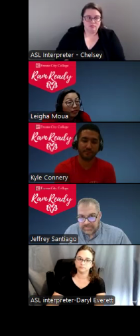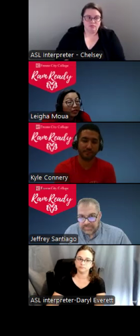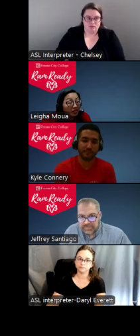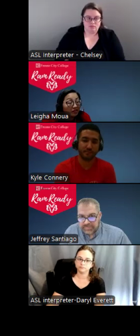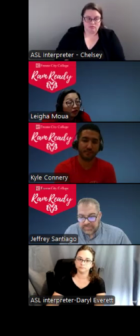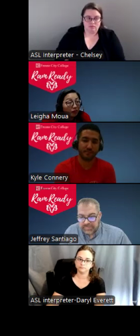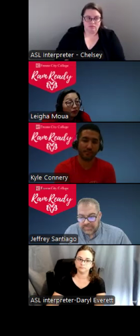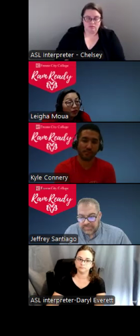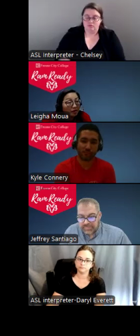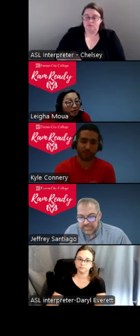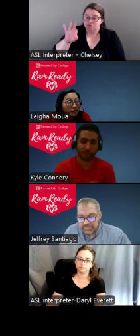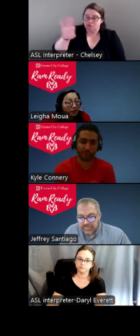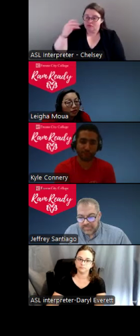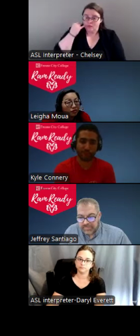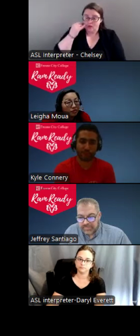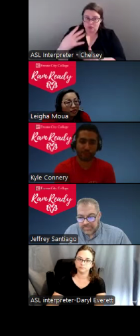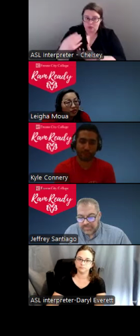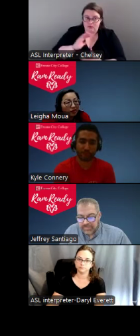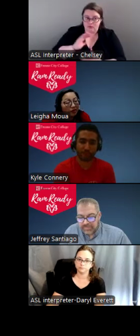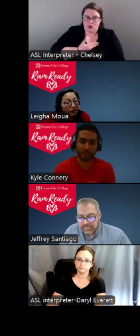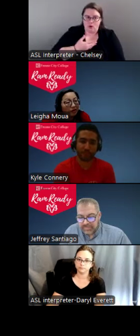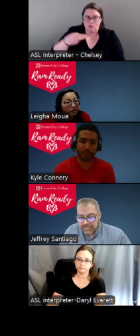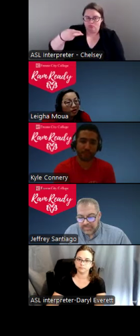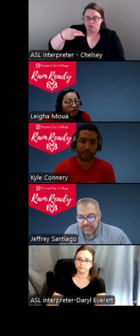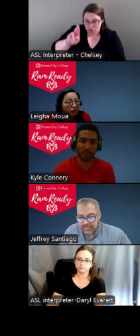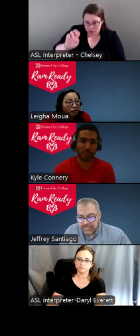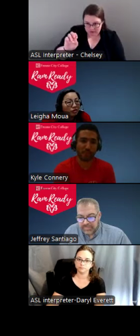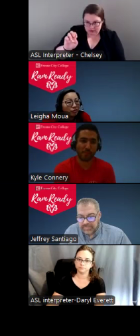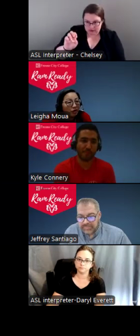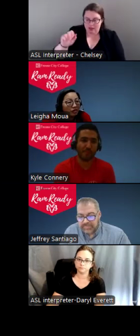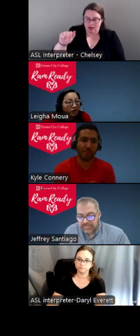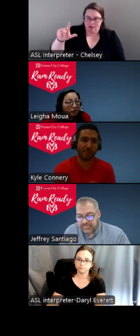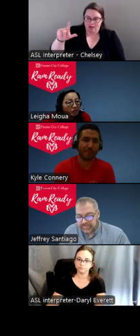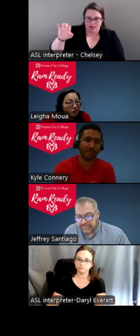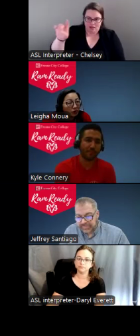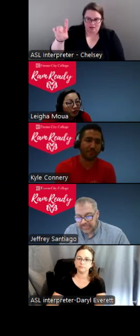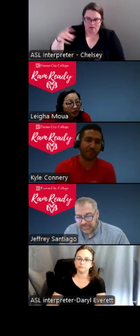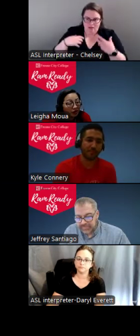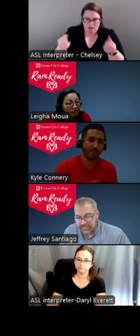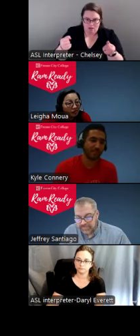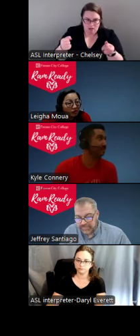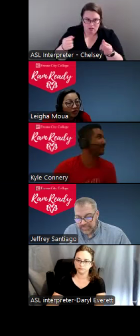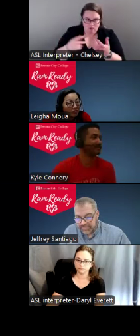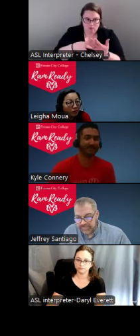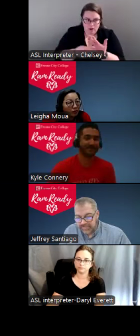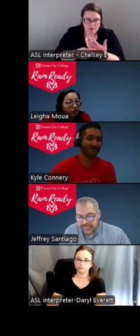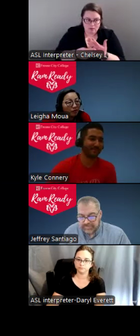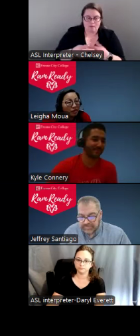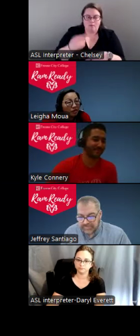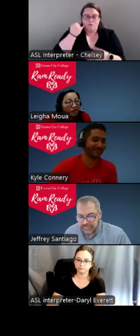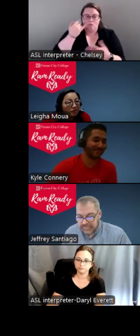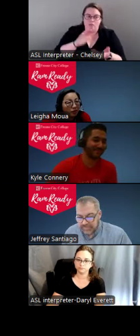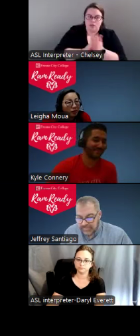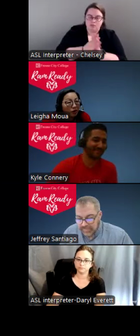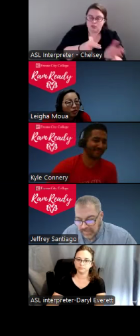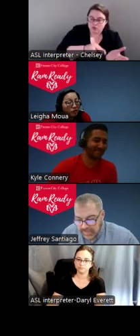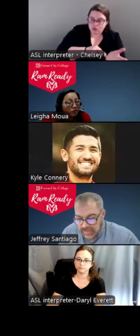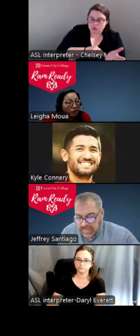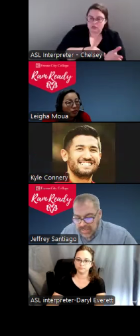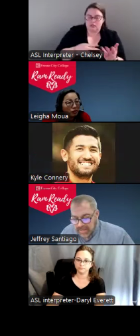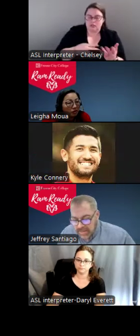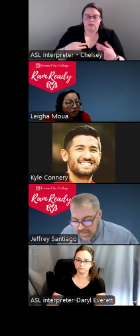our pre-allied health programs and you're interested in our nursing, rad tech, respiratory care, dental hygiene program, is that we